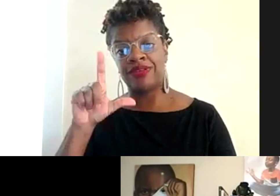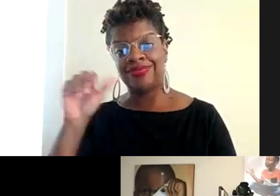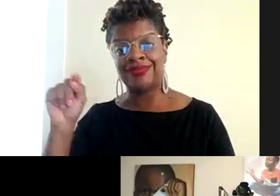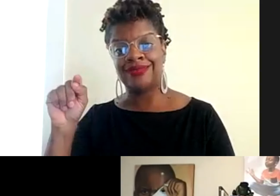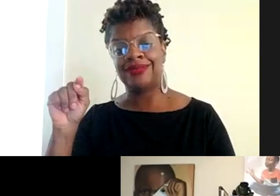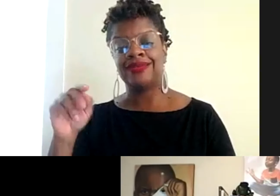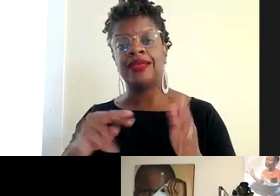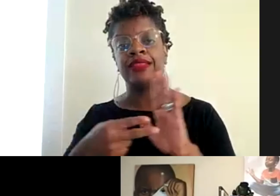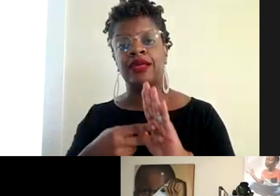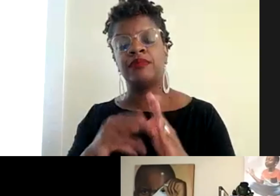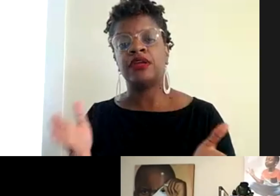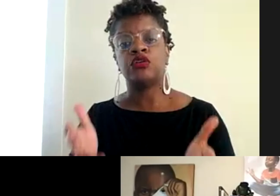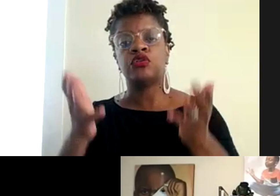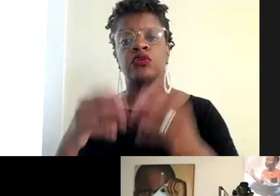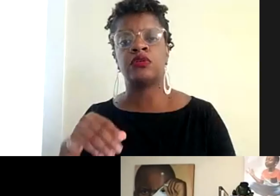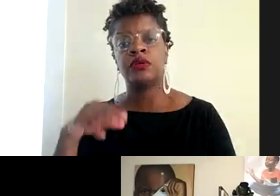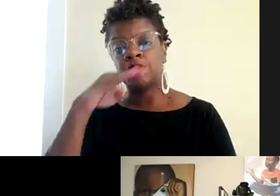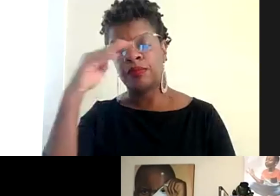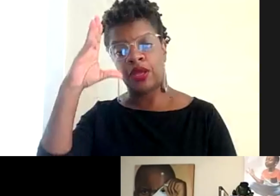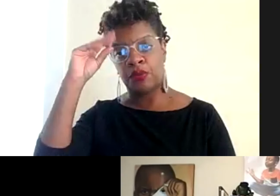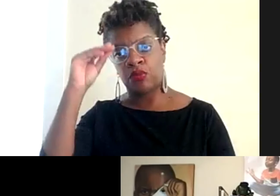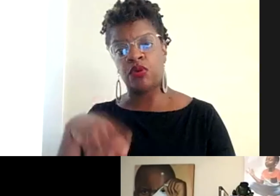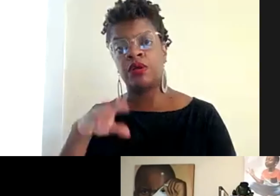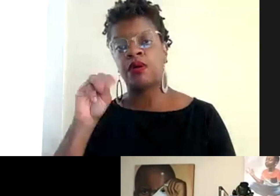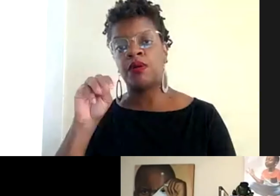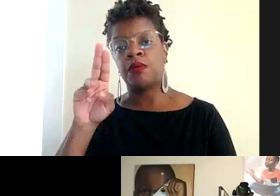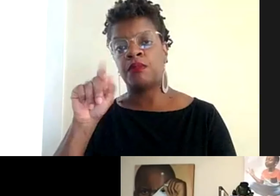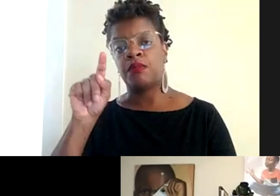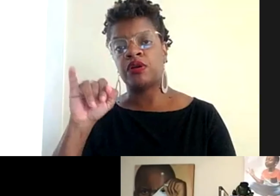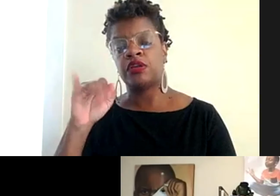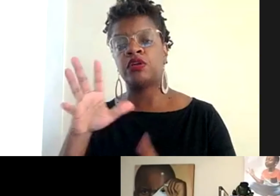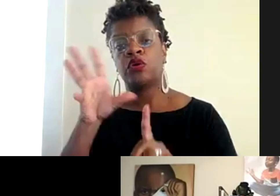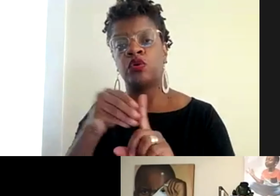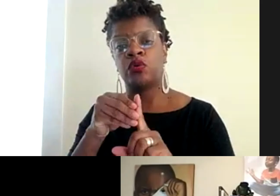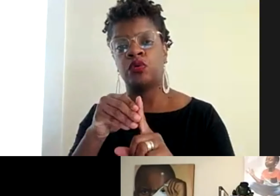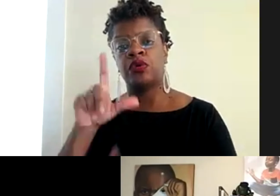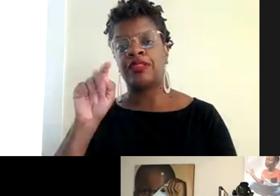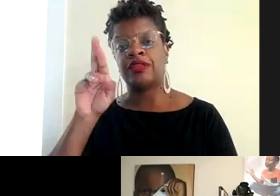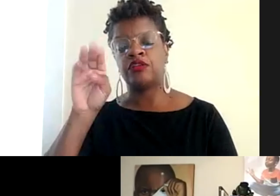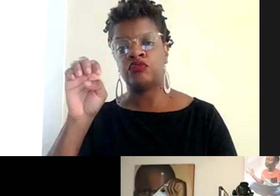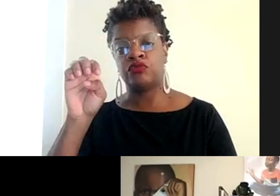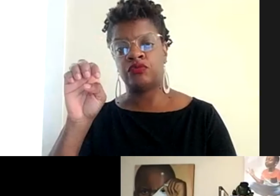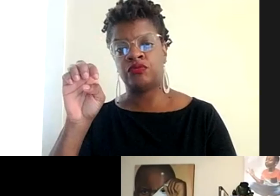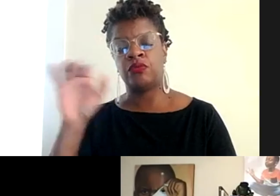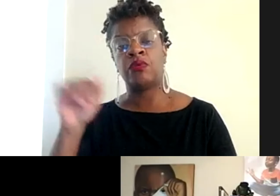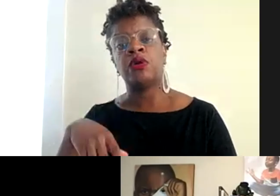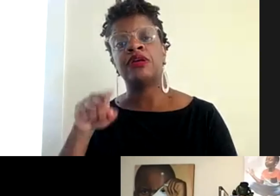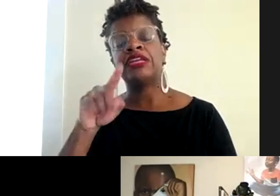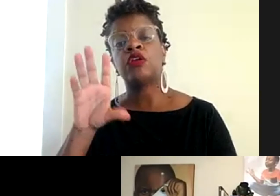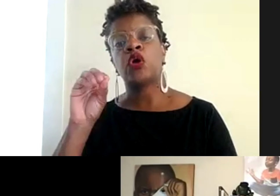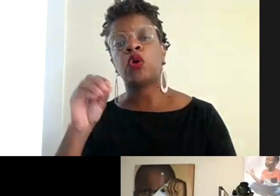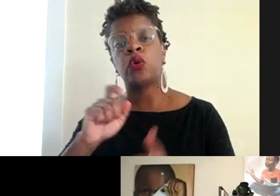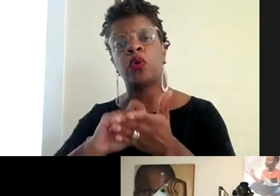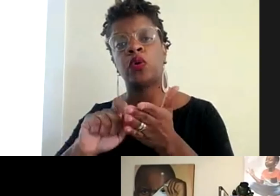and Talented Black Boys Using Multicultural Literature, and Ford's Bloombank's Matrix. Dr. Wright is co-editor of the